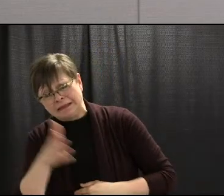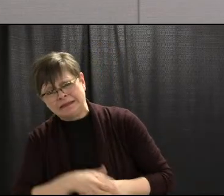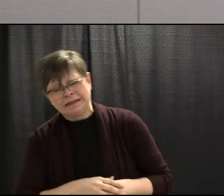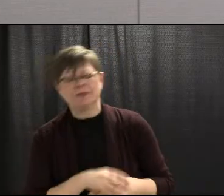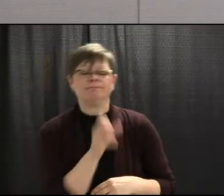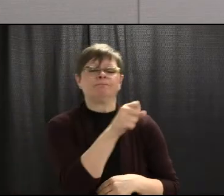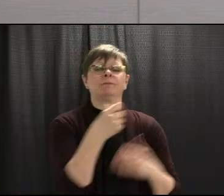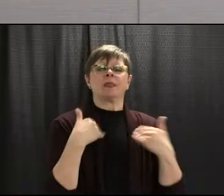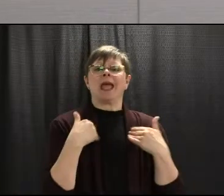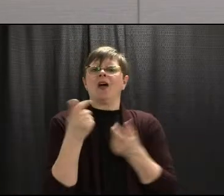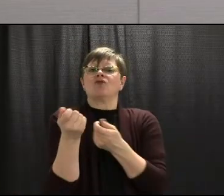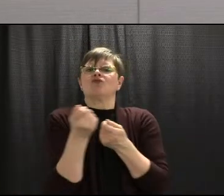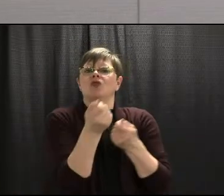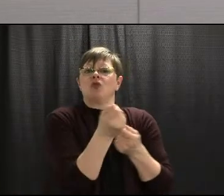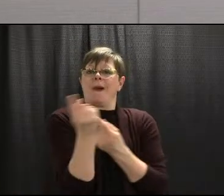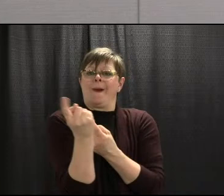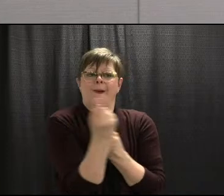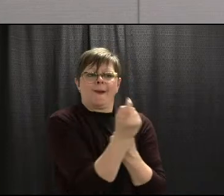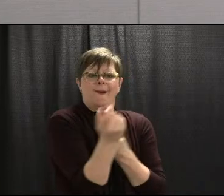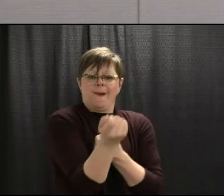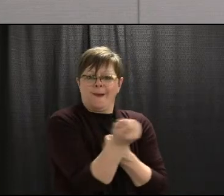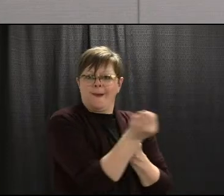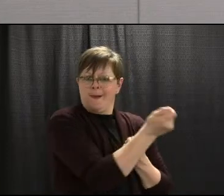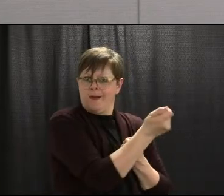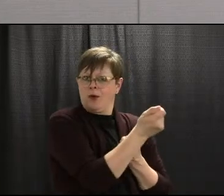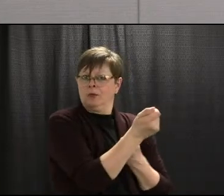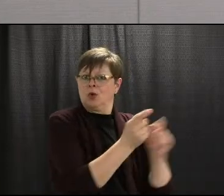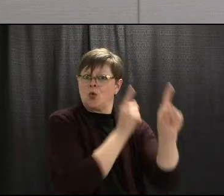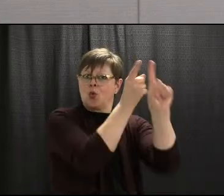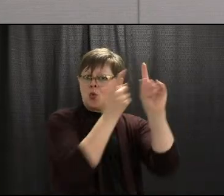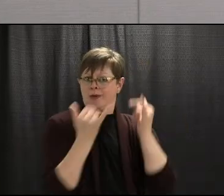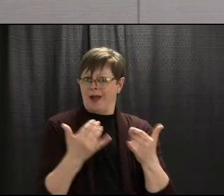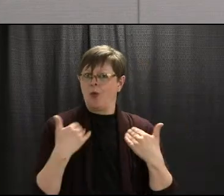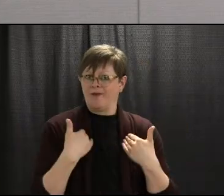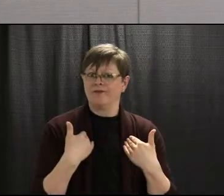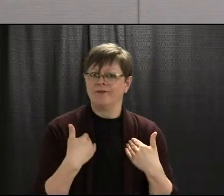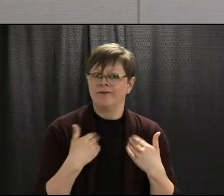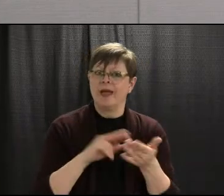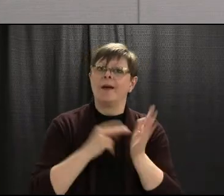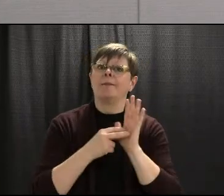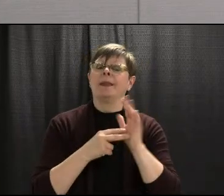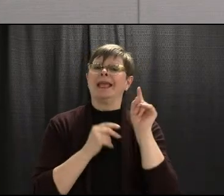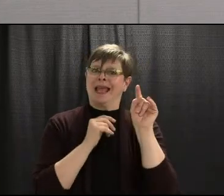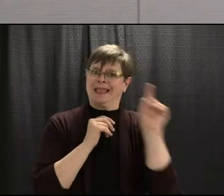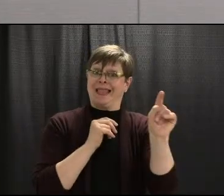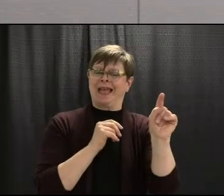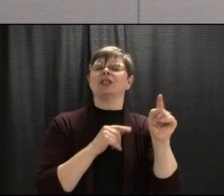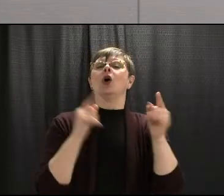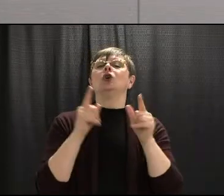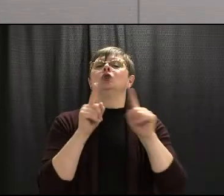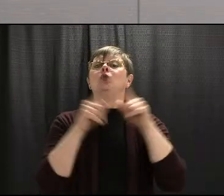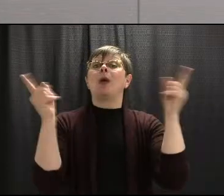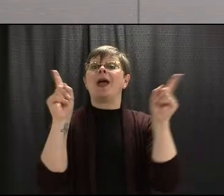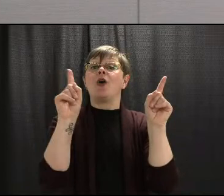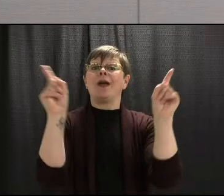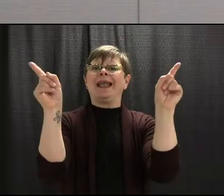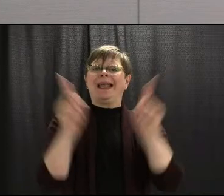recruitment missions right now. One of those, for example, is the recruitment mission to India.